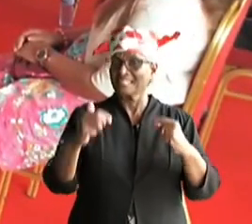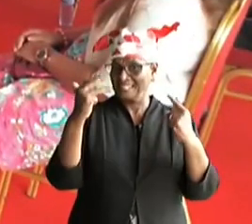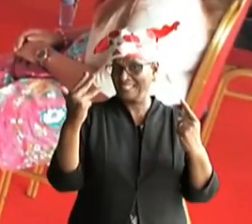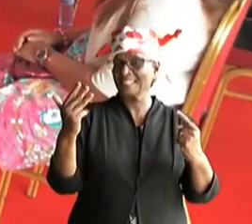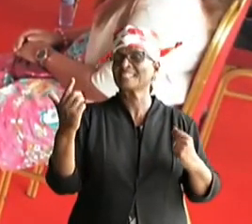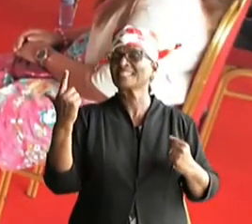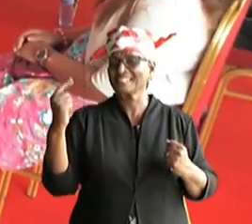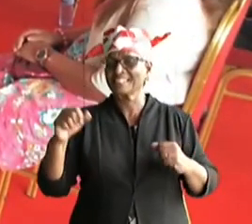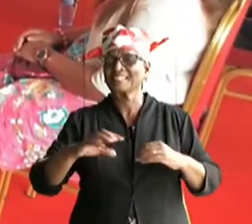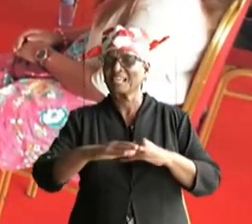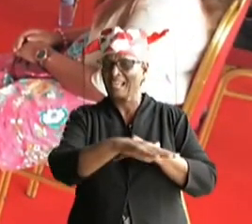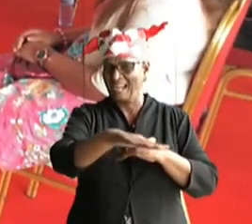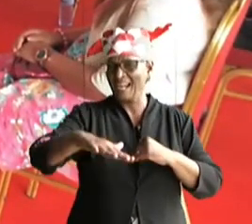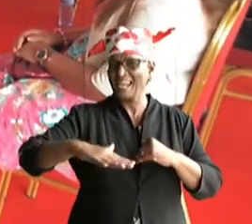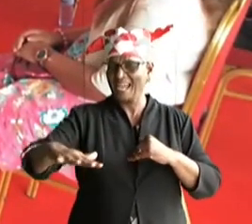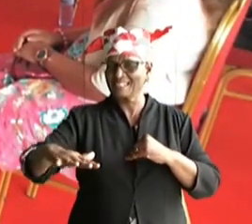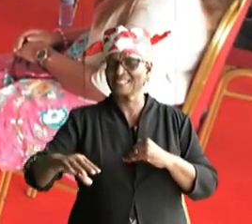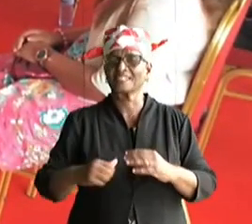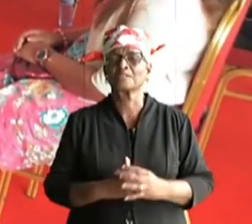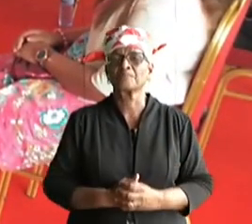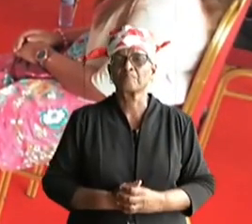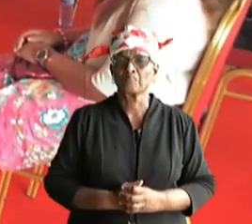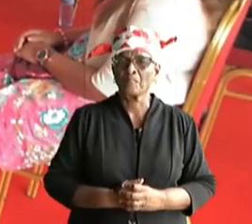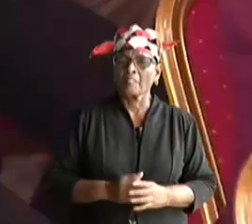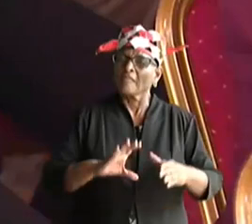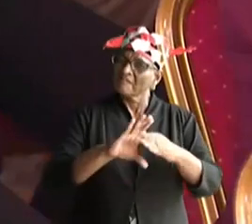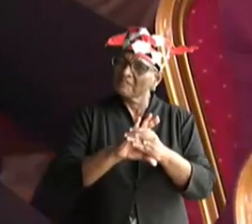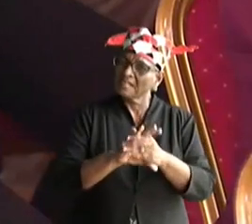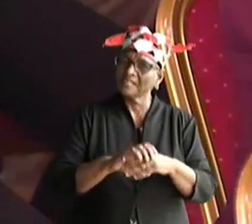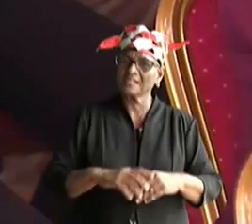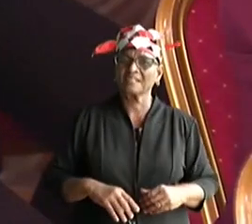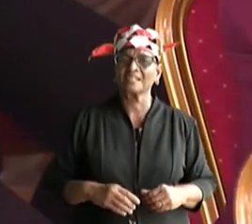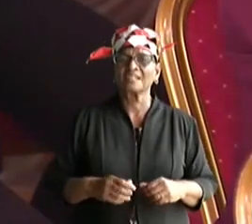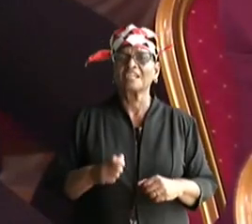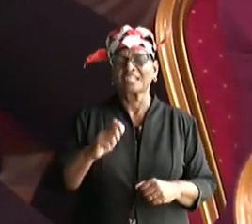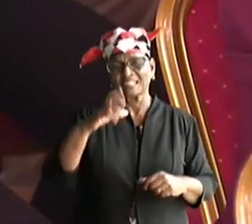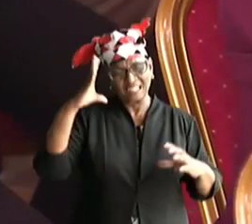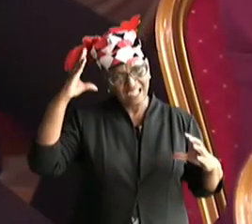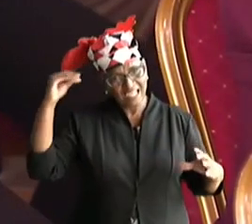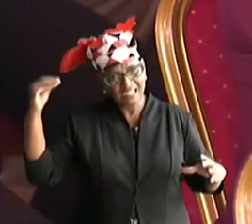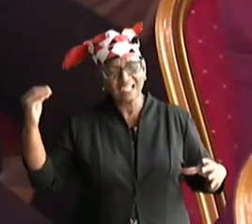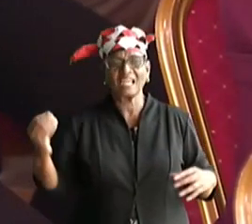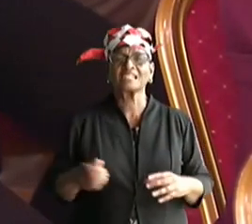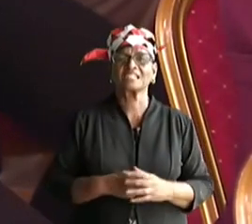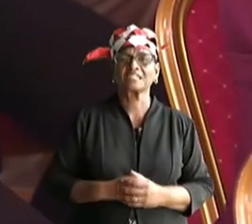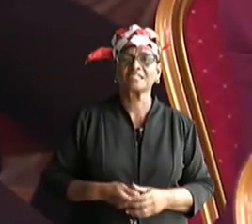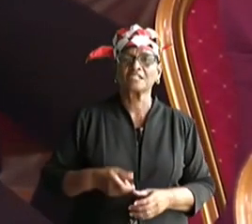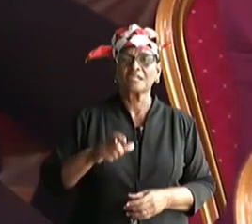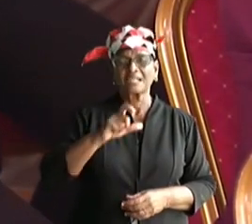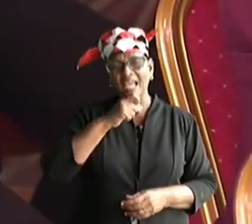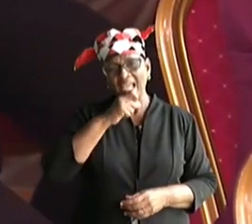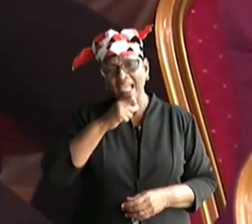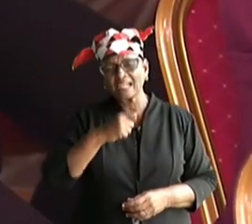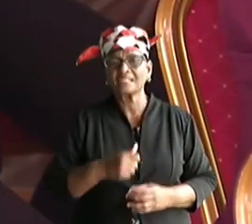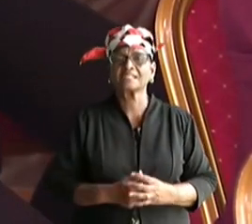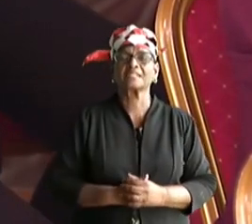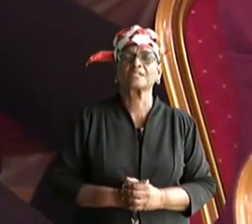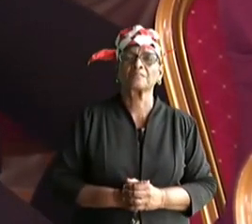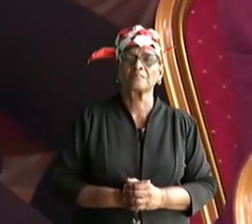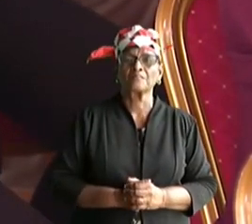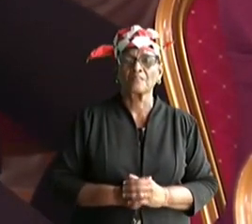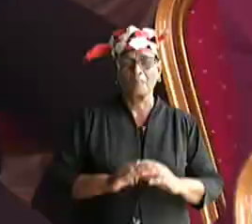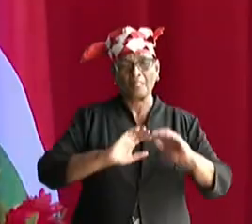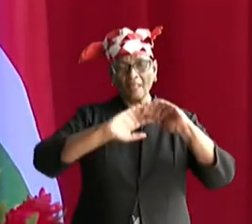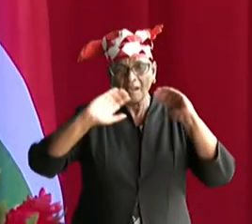centuries. The Spanish, the French, the Dutch, and the British all laid